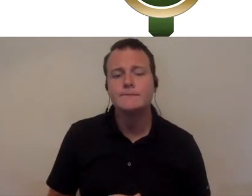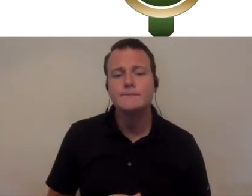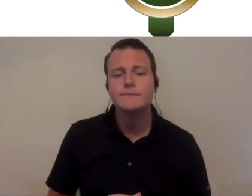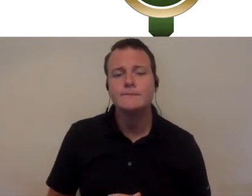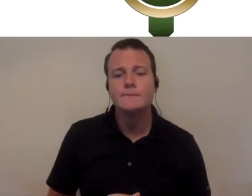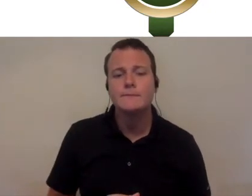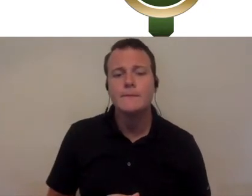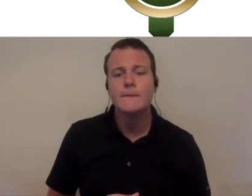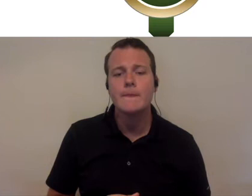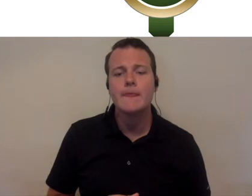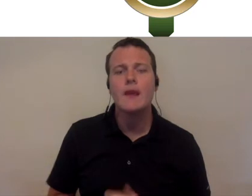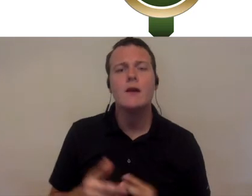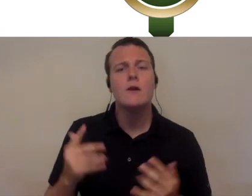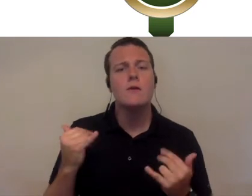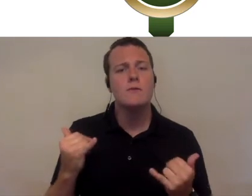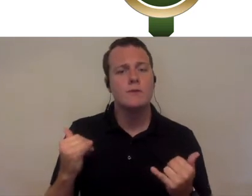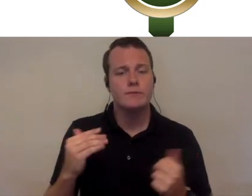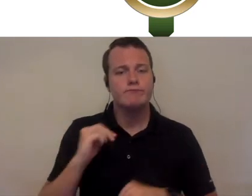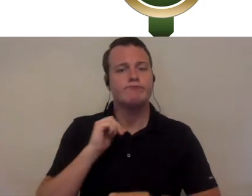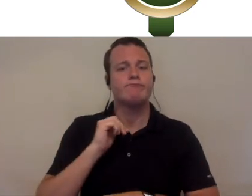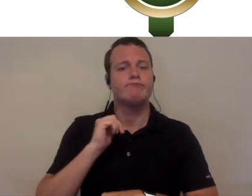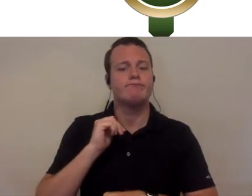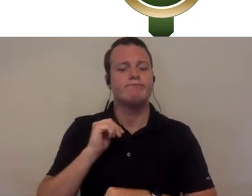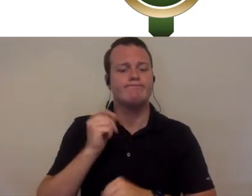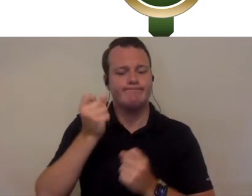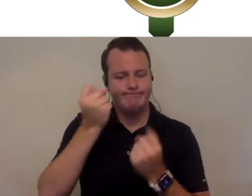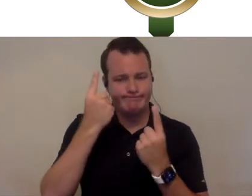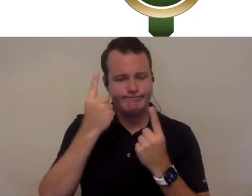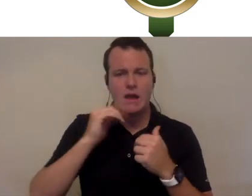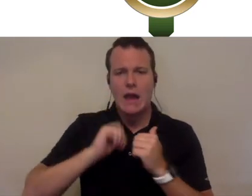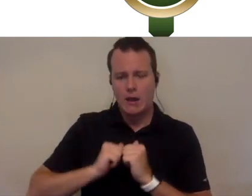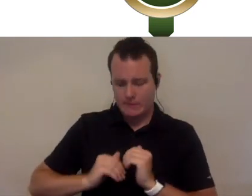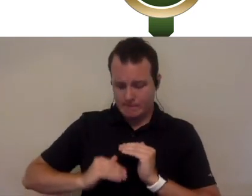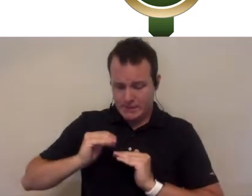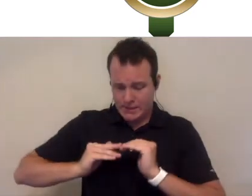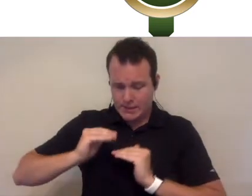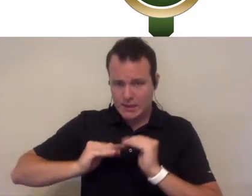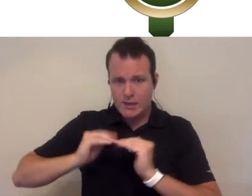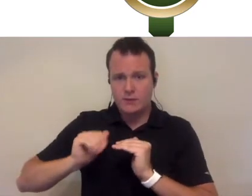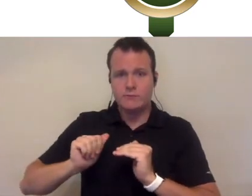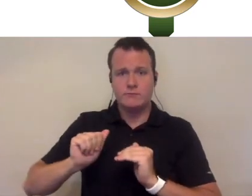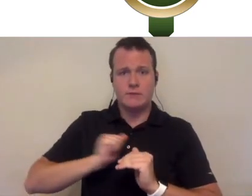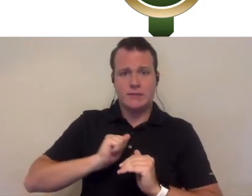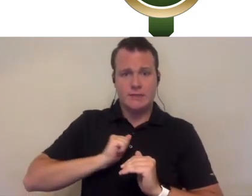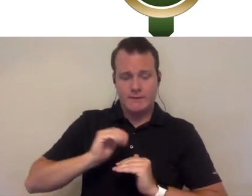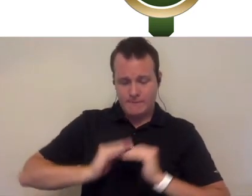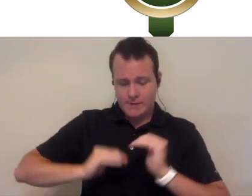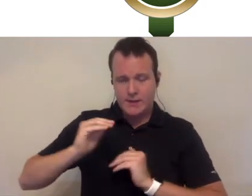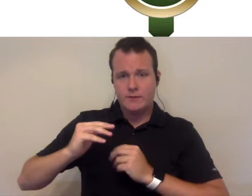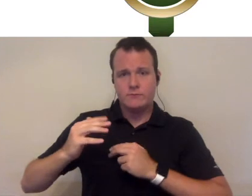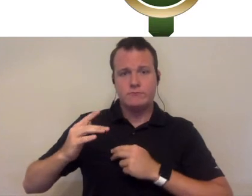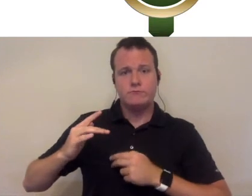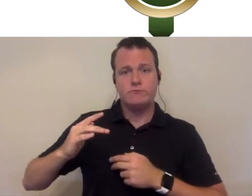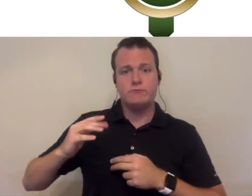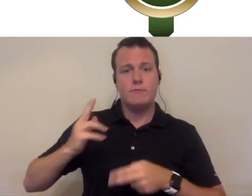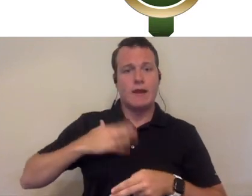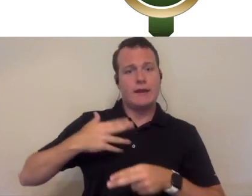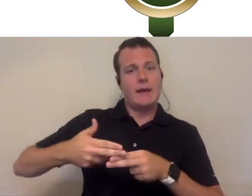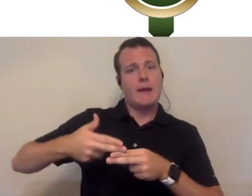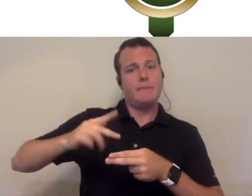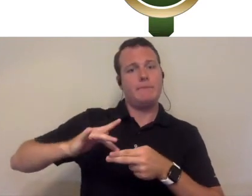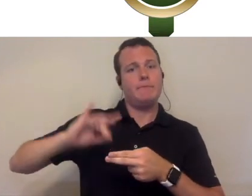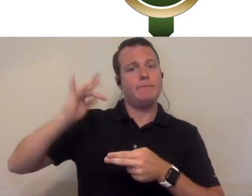to build up and what you need to do to build yourself. But now what are you going to do when you go into the